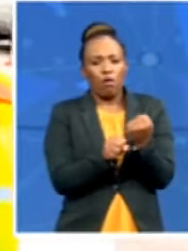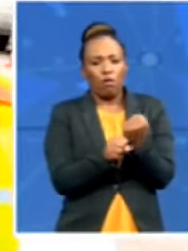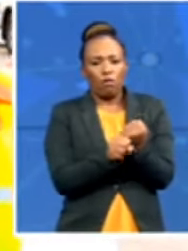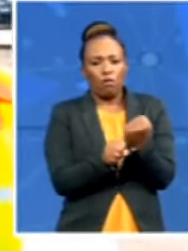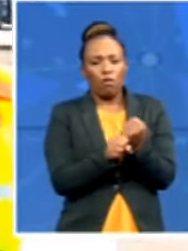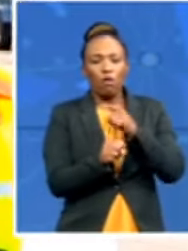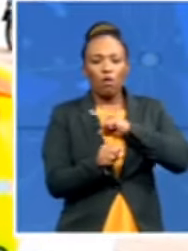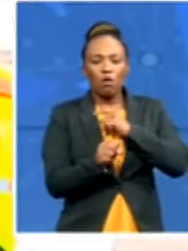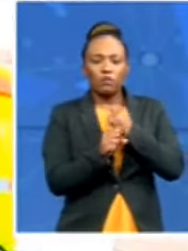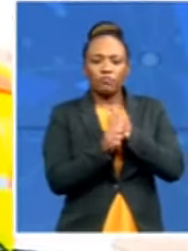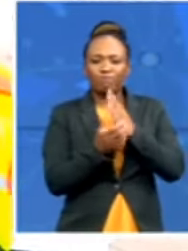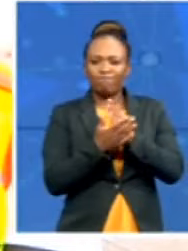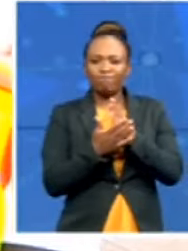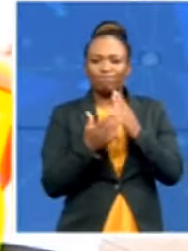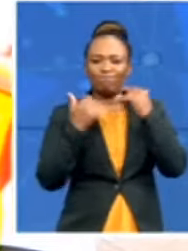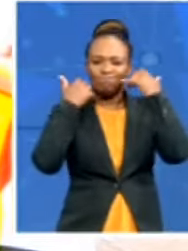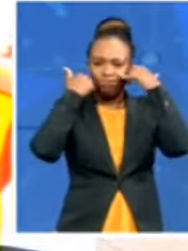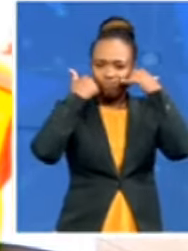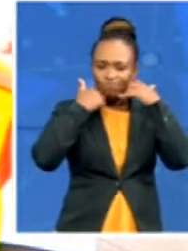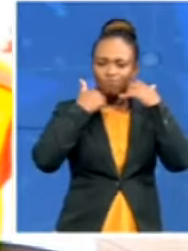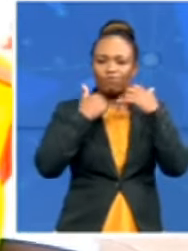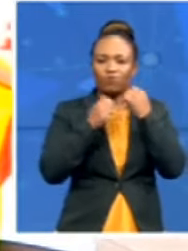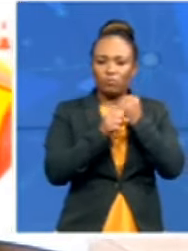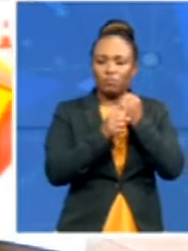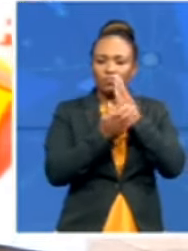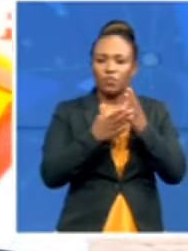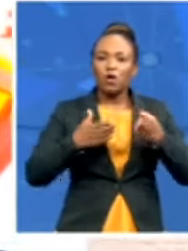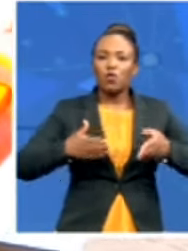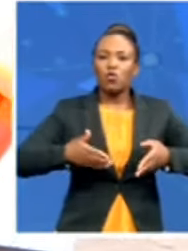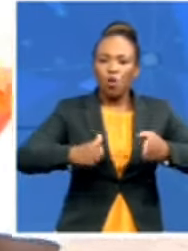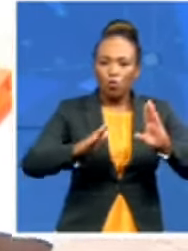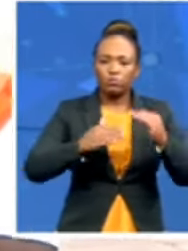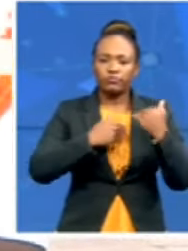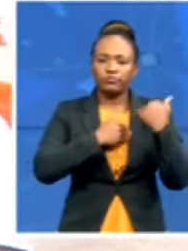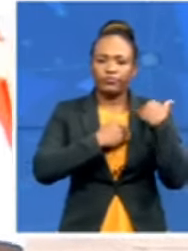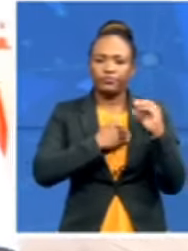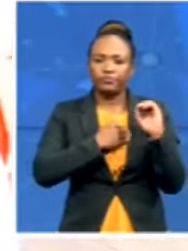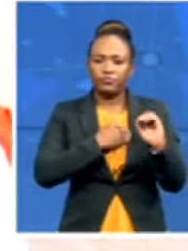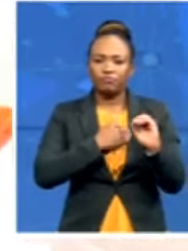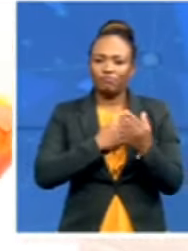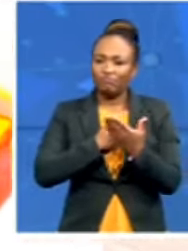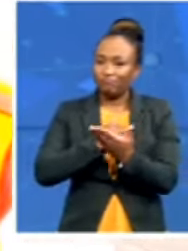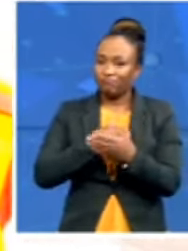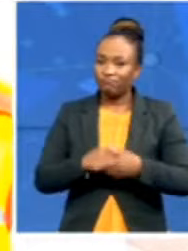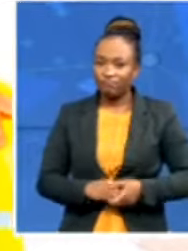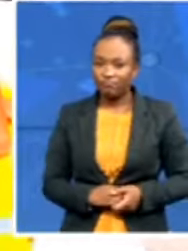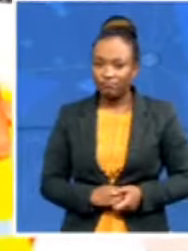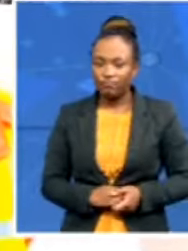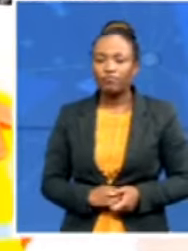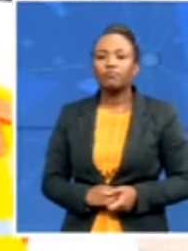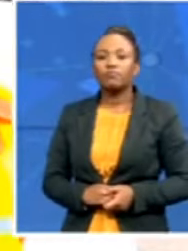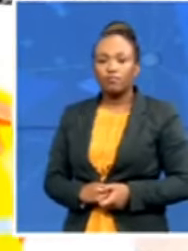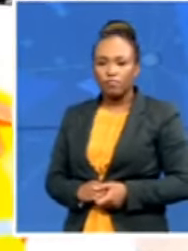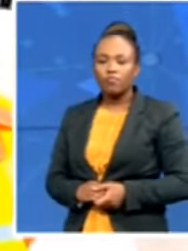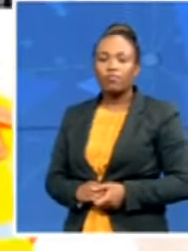in ensuring that there is road safety, especially during this time of the year, Mr. Ngalan. Well, compliments, Vusi, and compliments to all the SABC